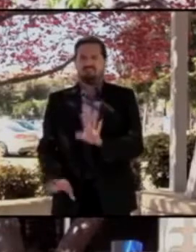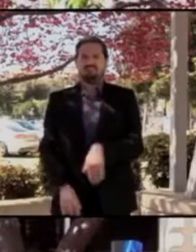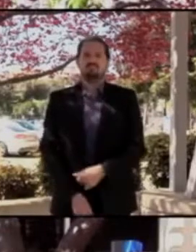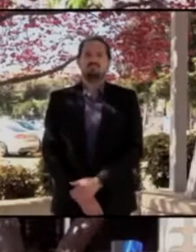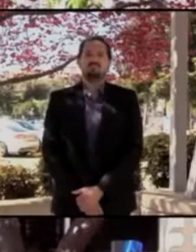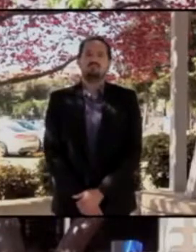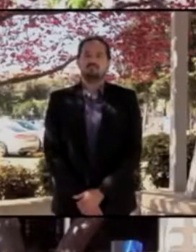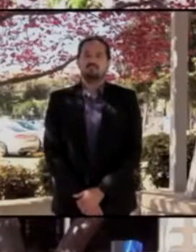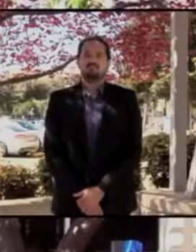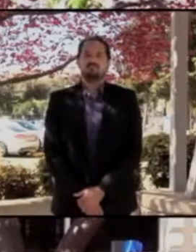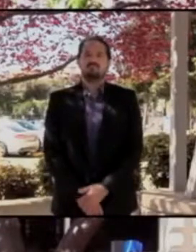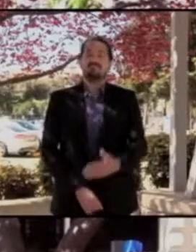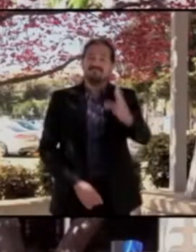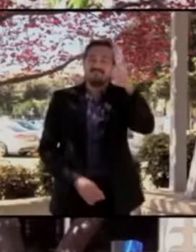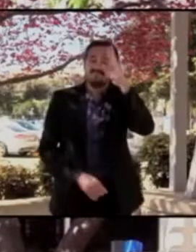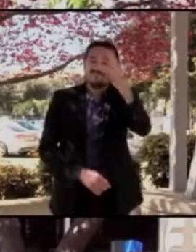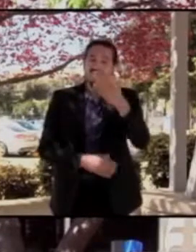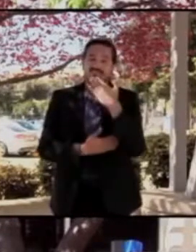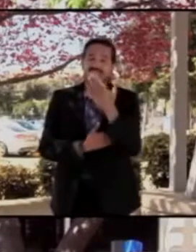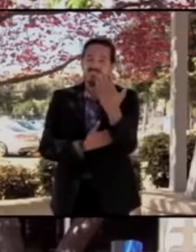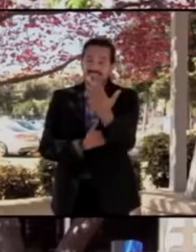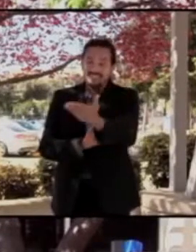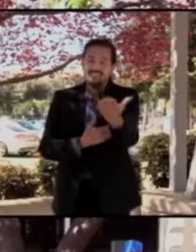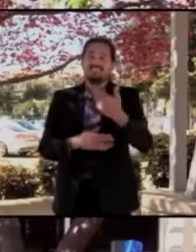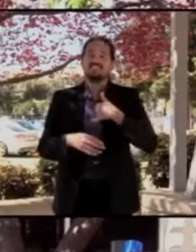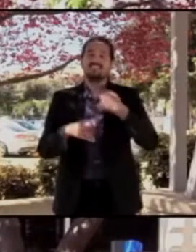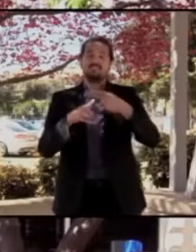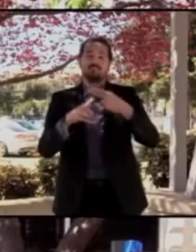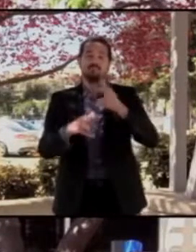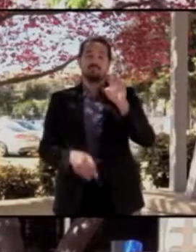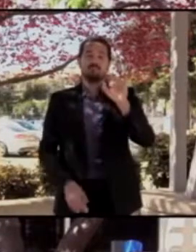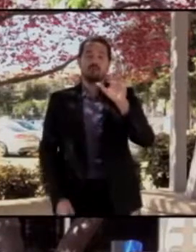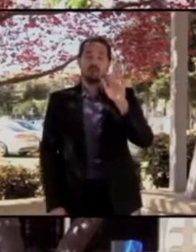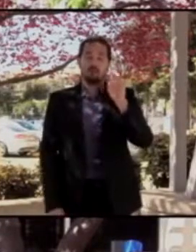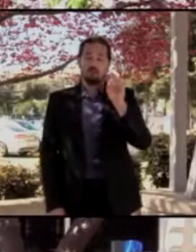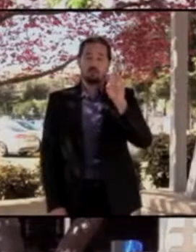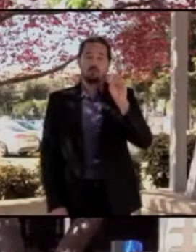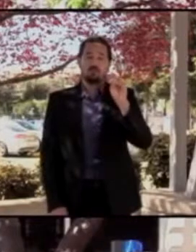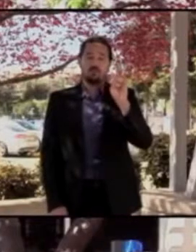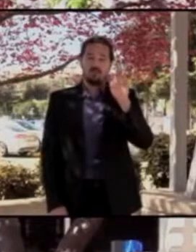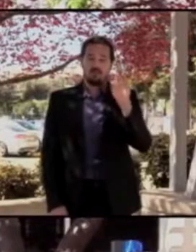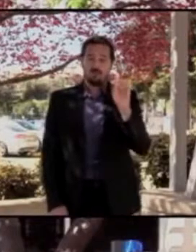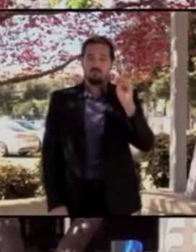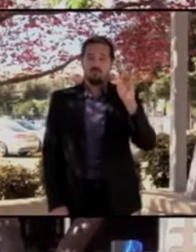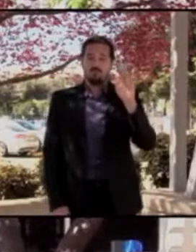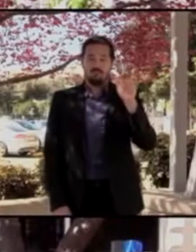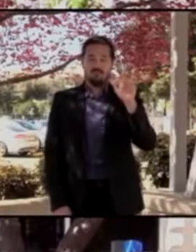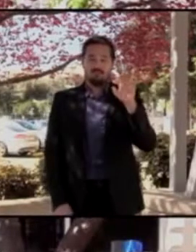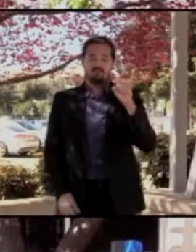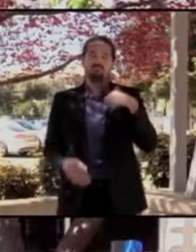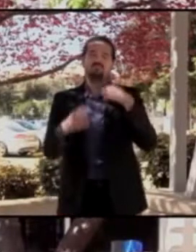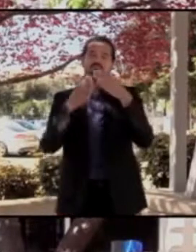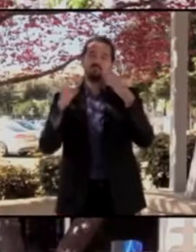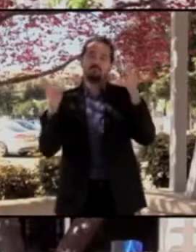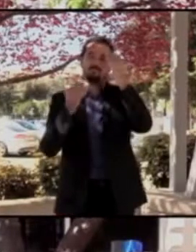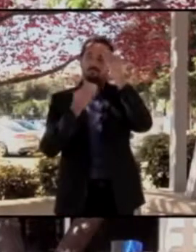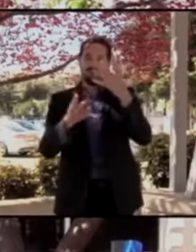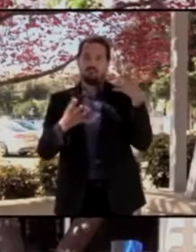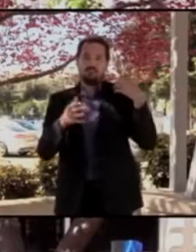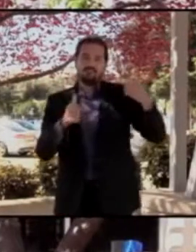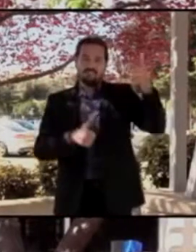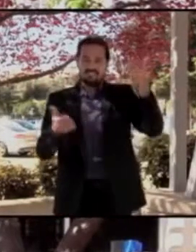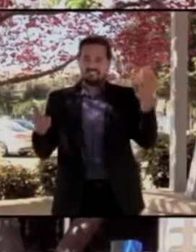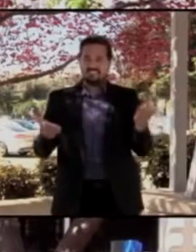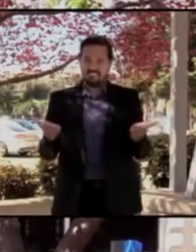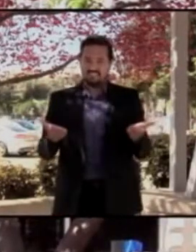All right, good morning, everybody. My name is Ricardo Romero-Morales. I'm a lead public information officer for the County of Santa Clara. Thank you so much